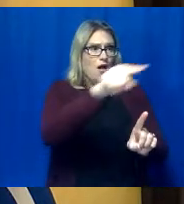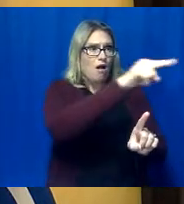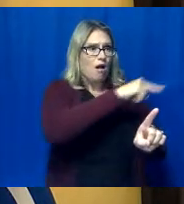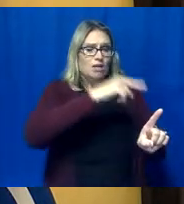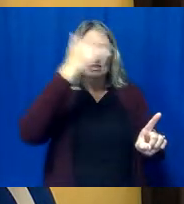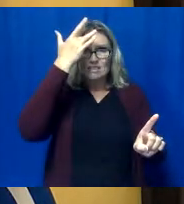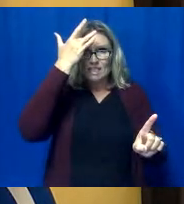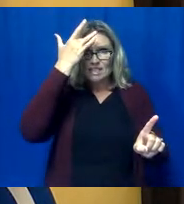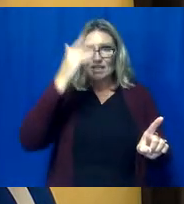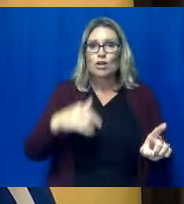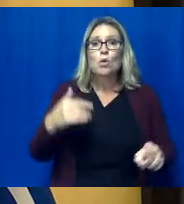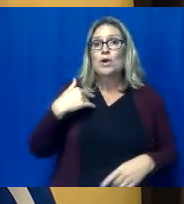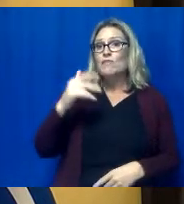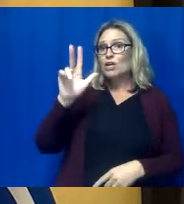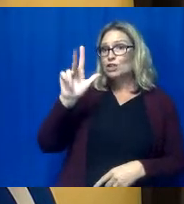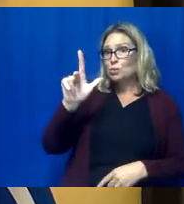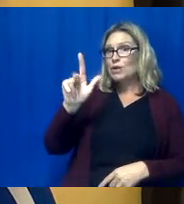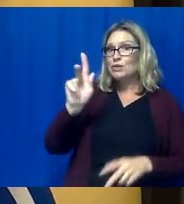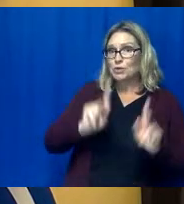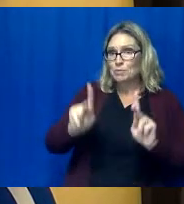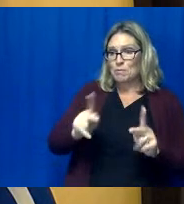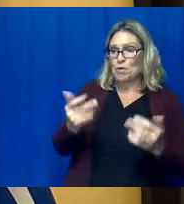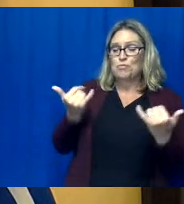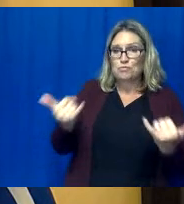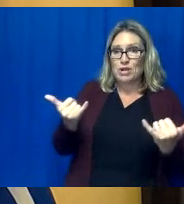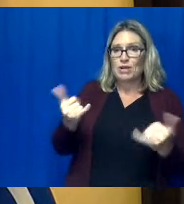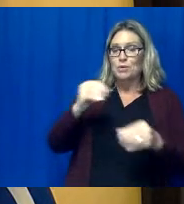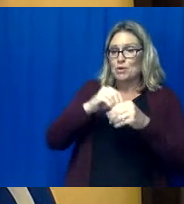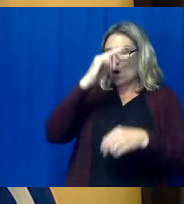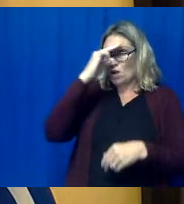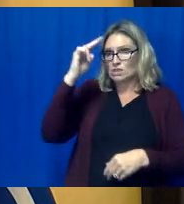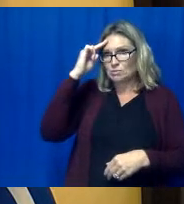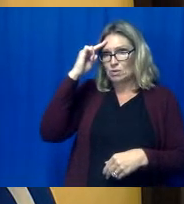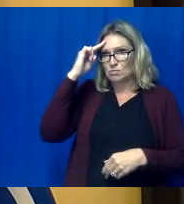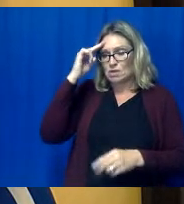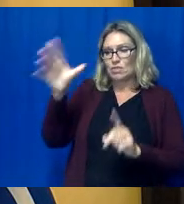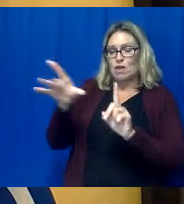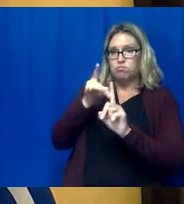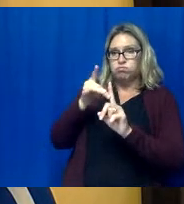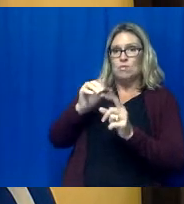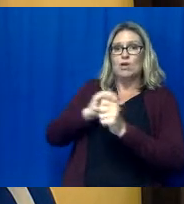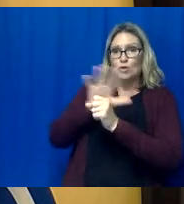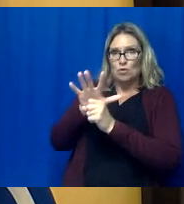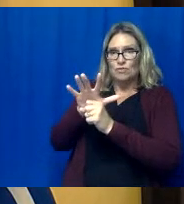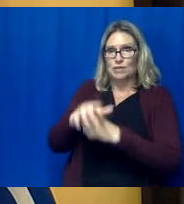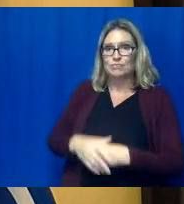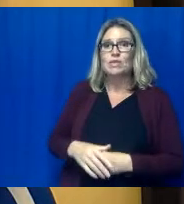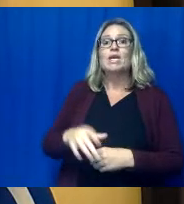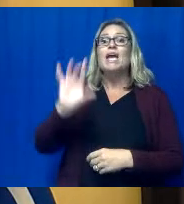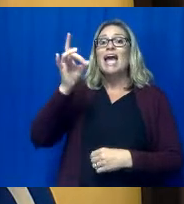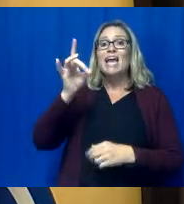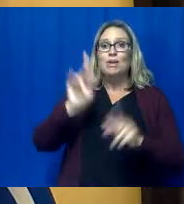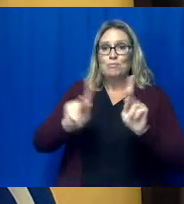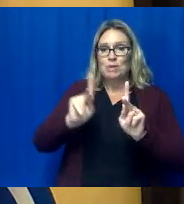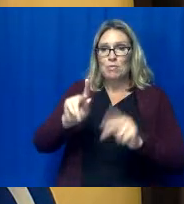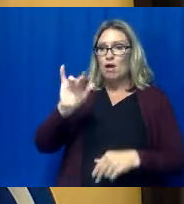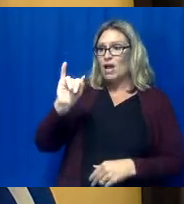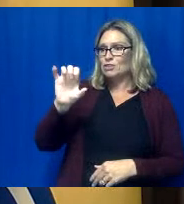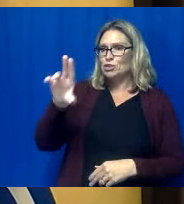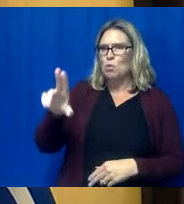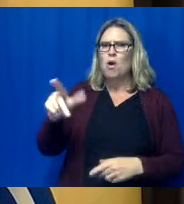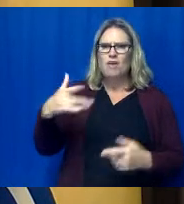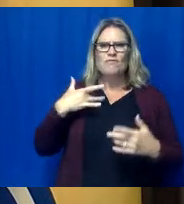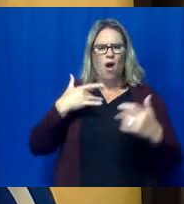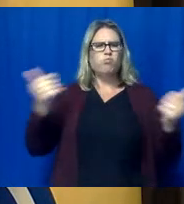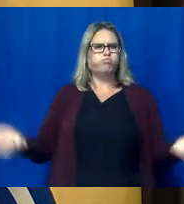23 people in the Horizon Network right now in hospital with a COVID virus. 8 people are in our ICU. You say, well, you've got lots of capacity. You